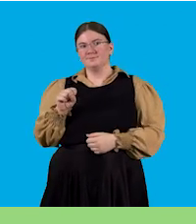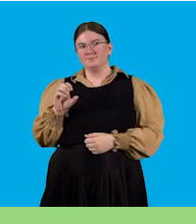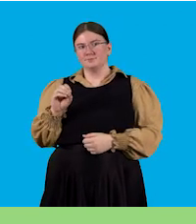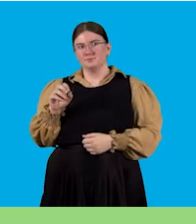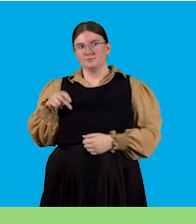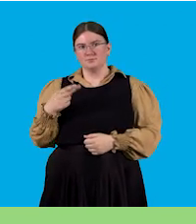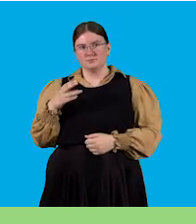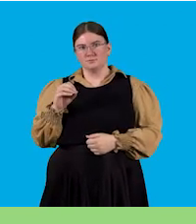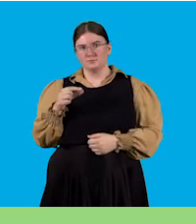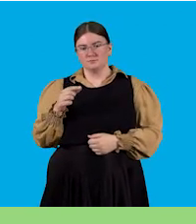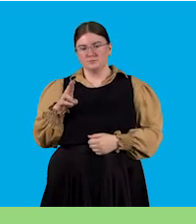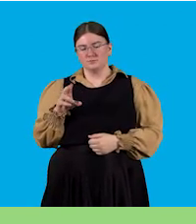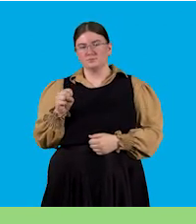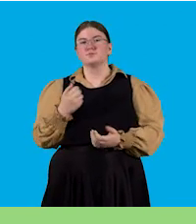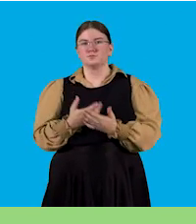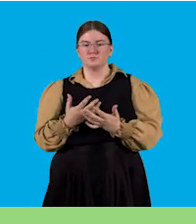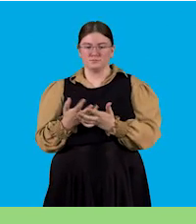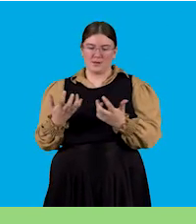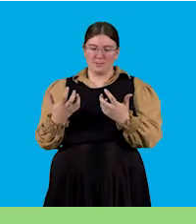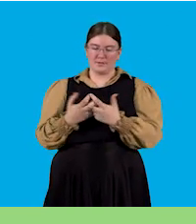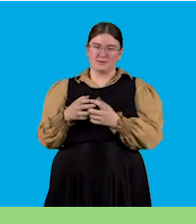behind the trachea.